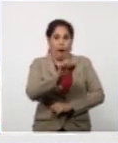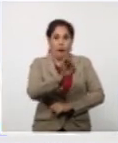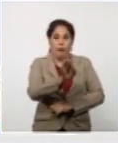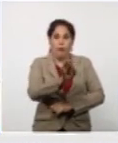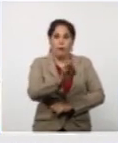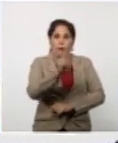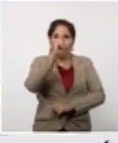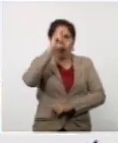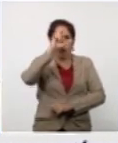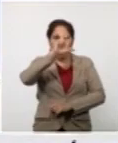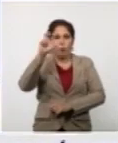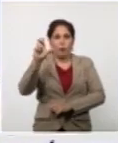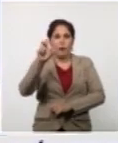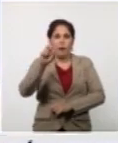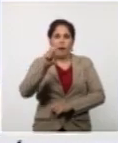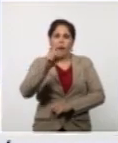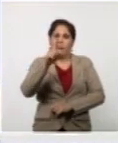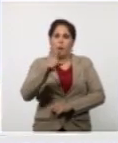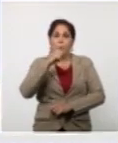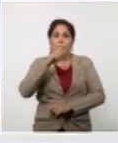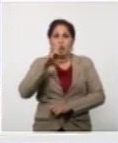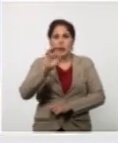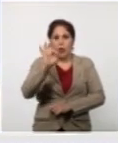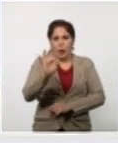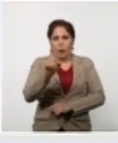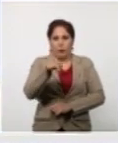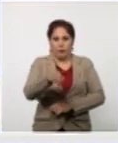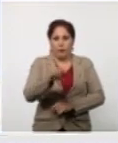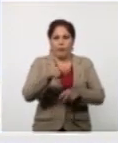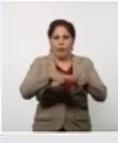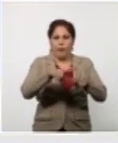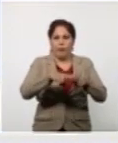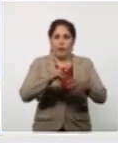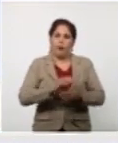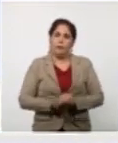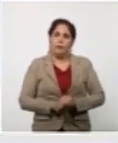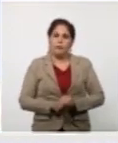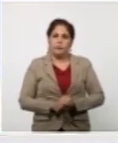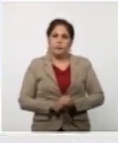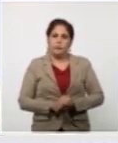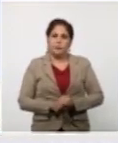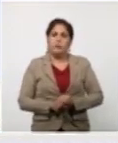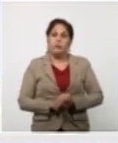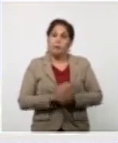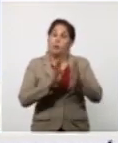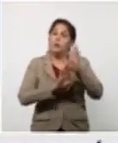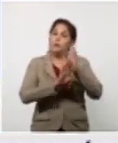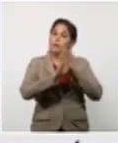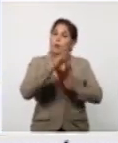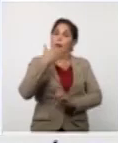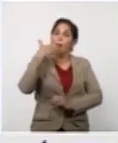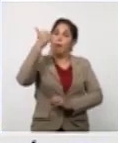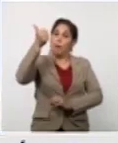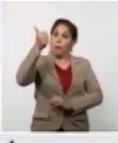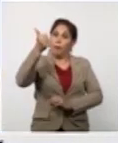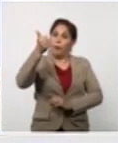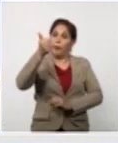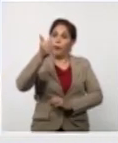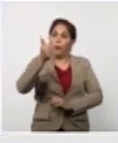1 patient from the Salvador Allende Hospital showed some recovery and is currently considered in